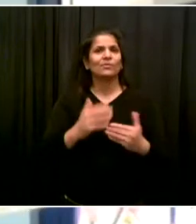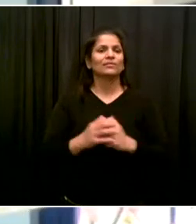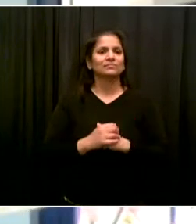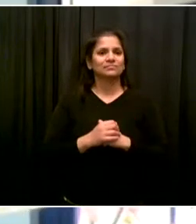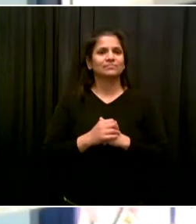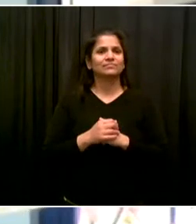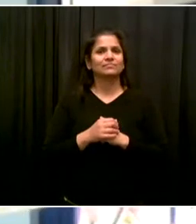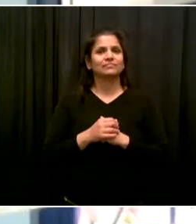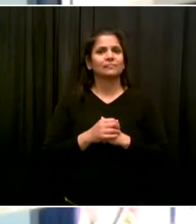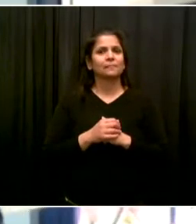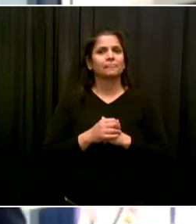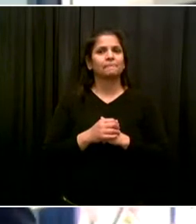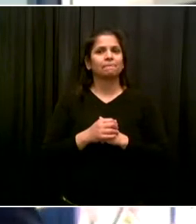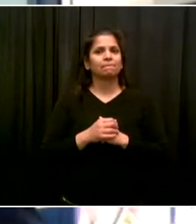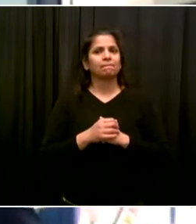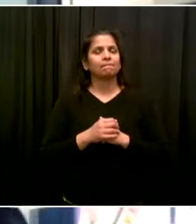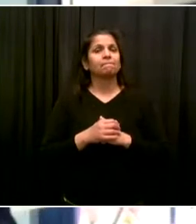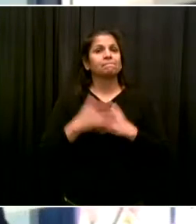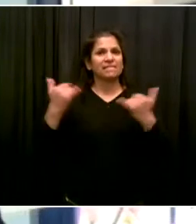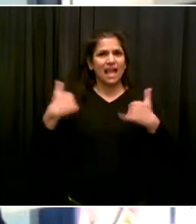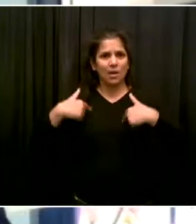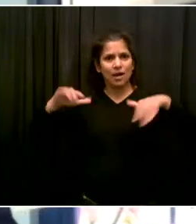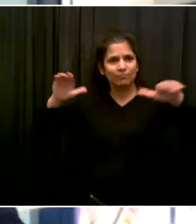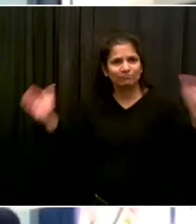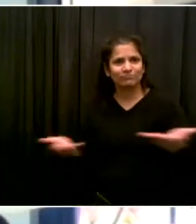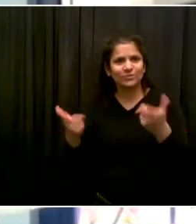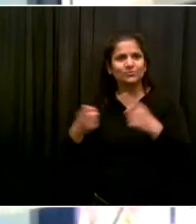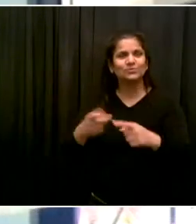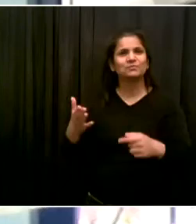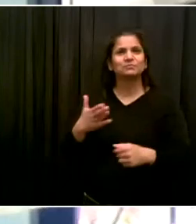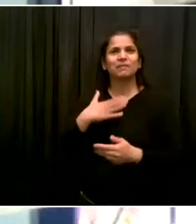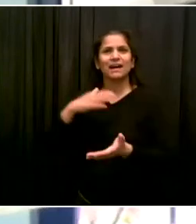chance to say hello. Good